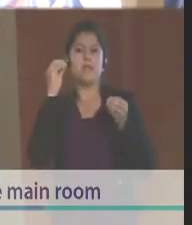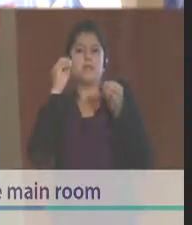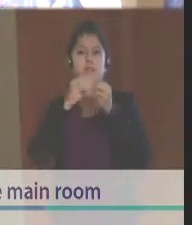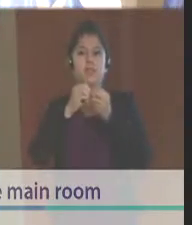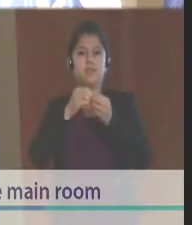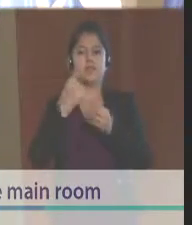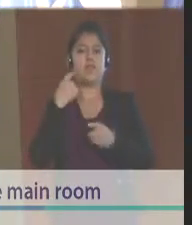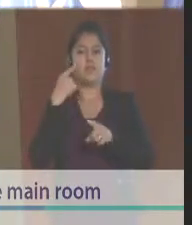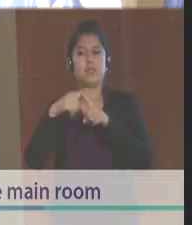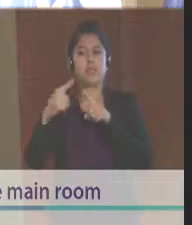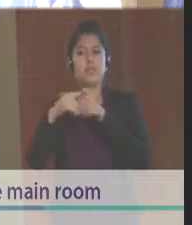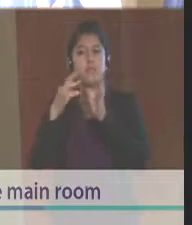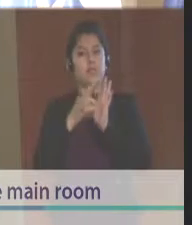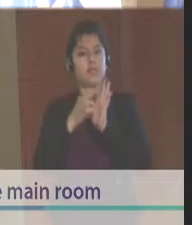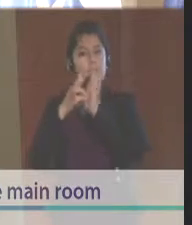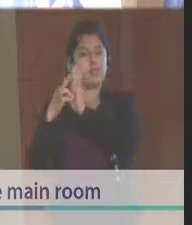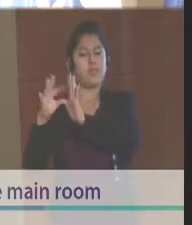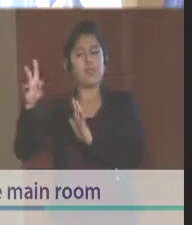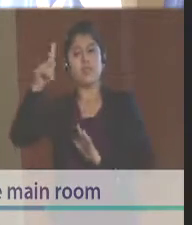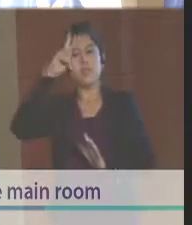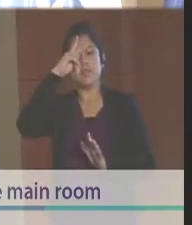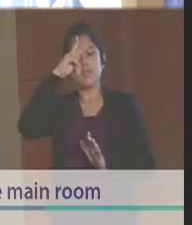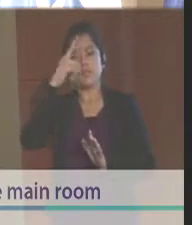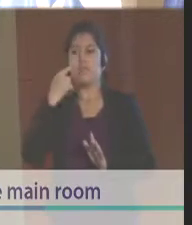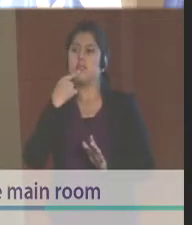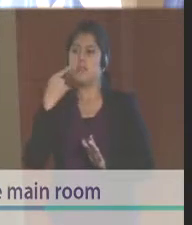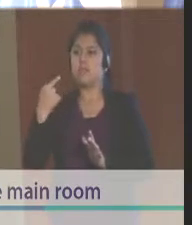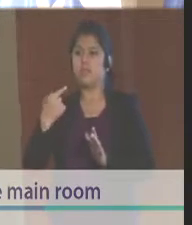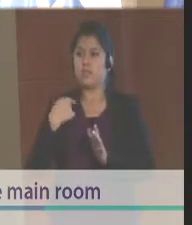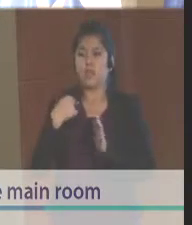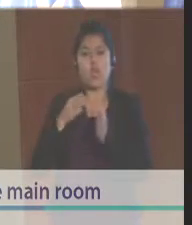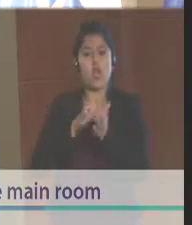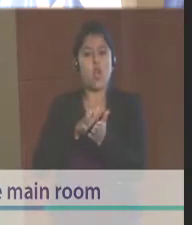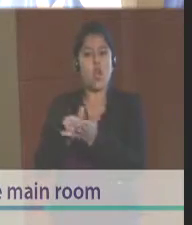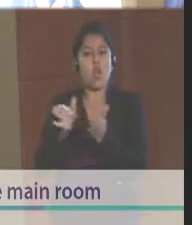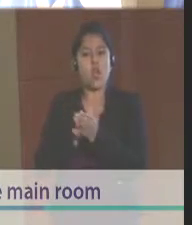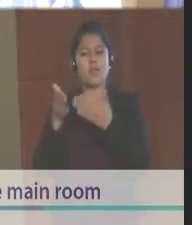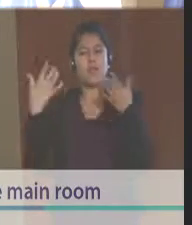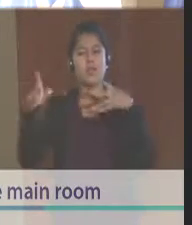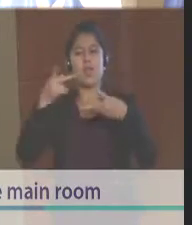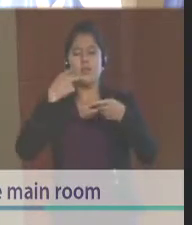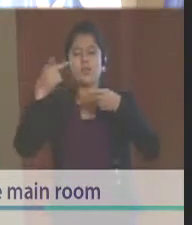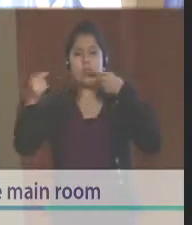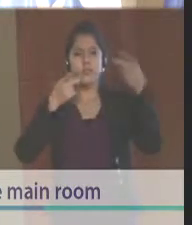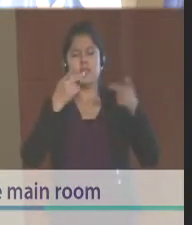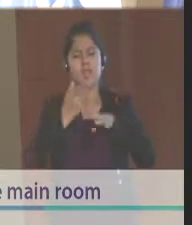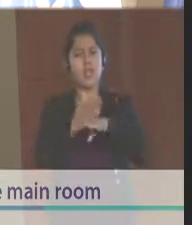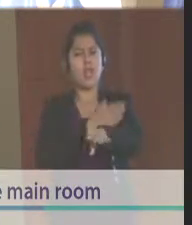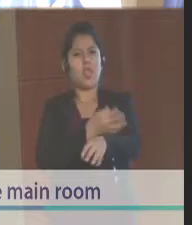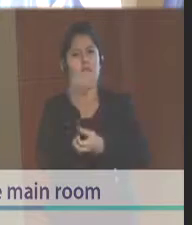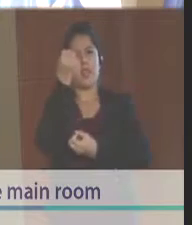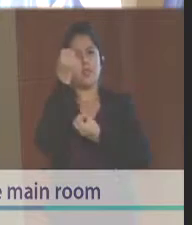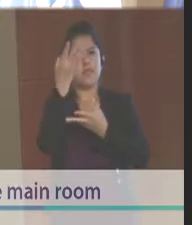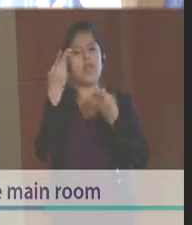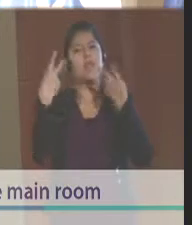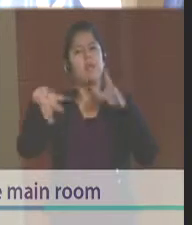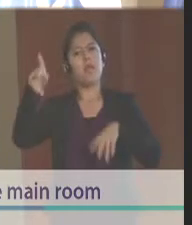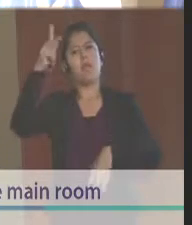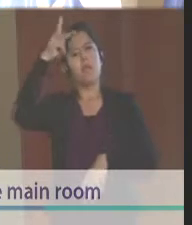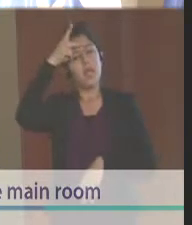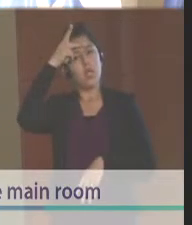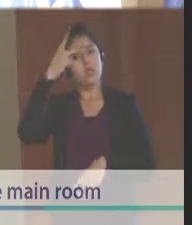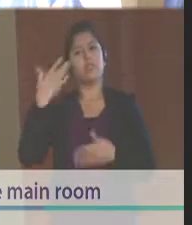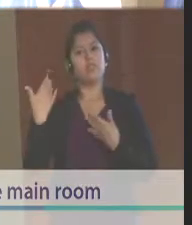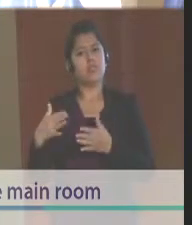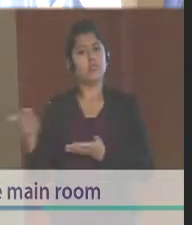has left copies of those publications, and also to point out that Peru is going to be the host of the next Conference of the Parties of the United